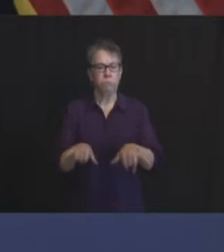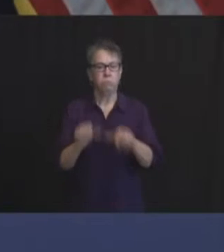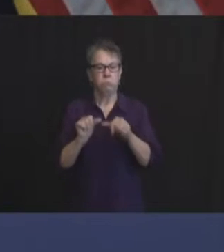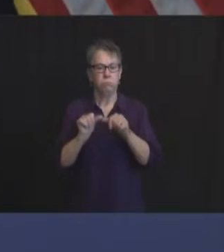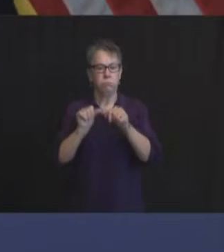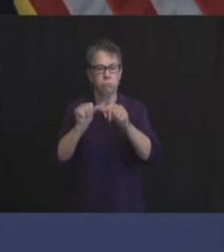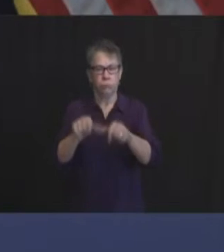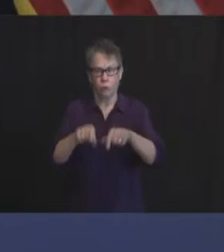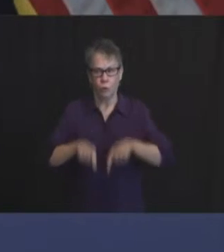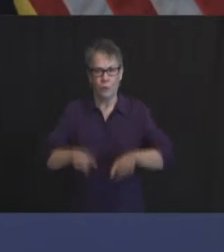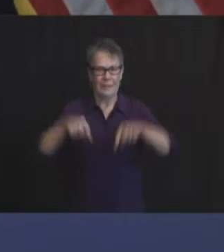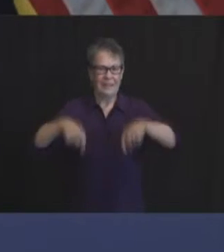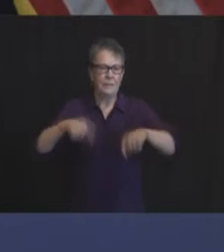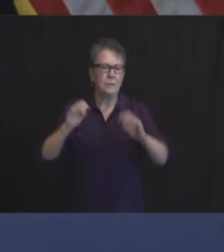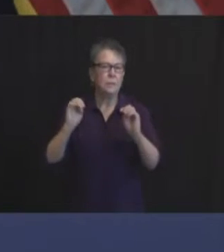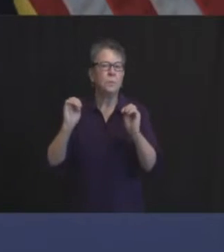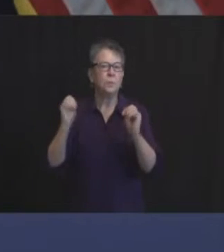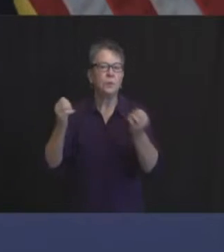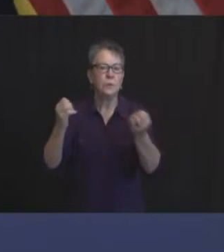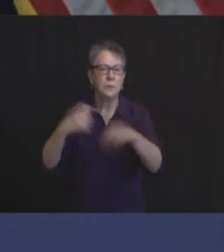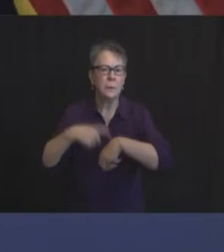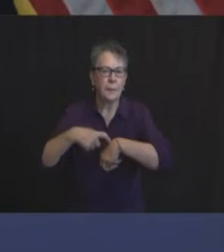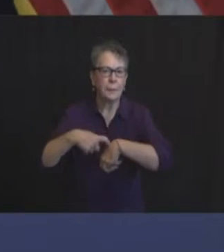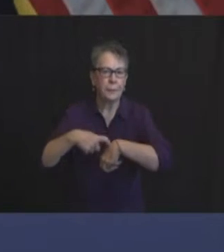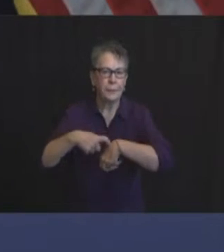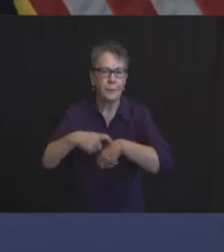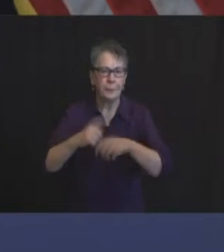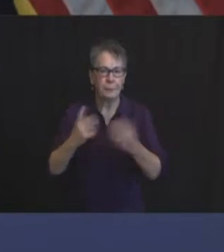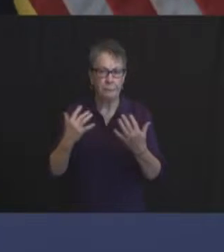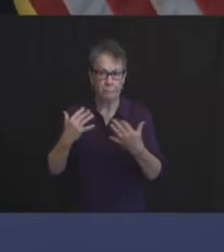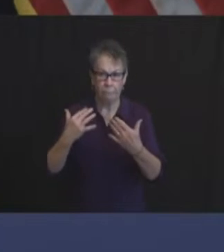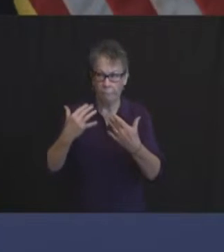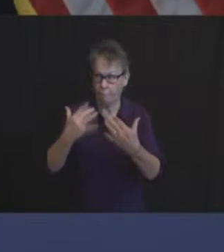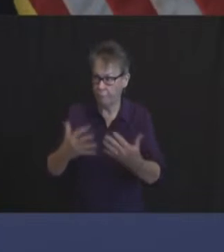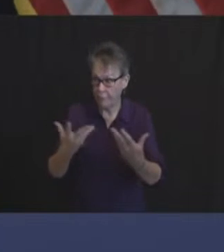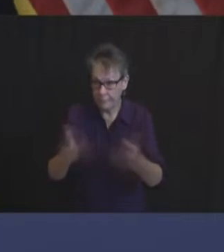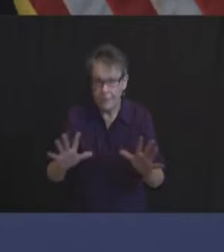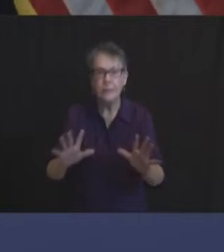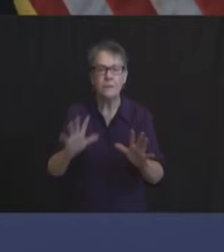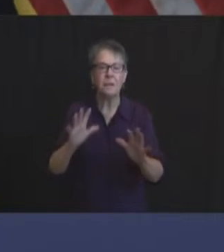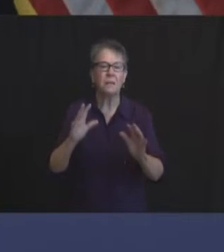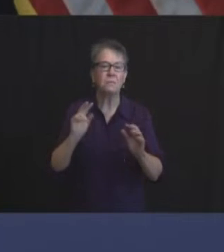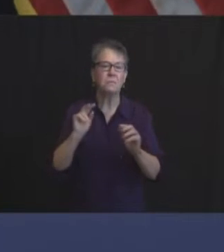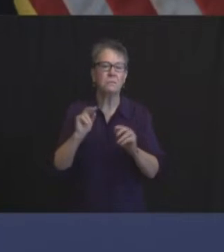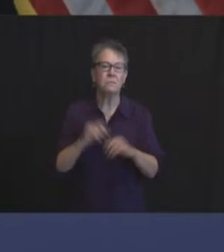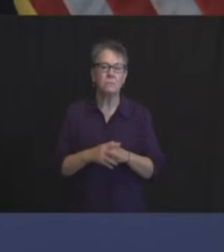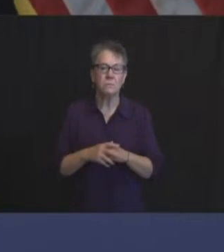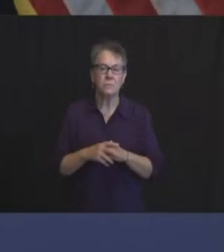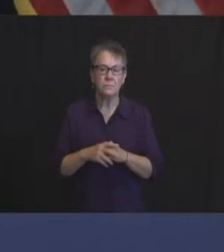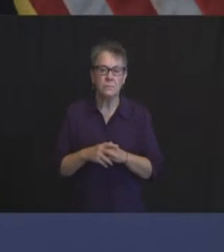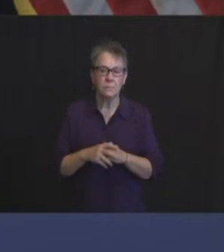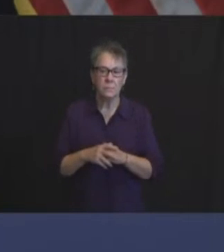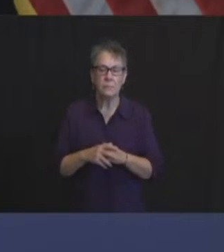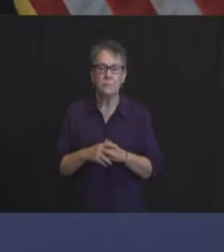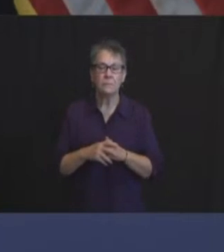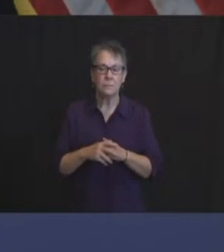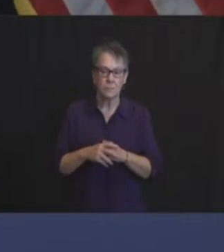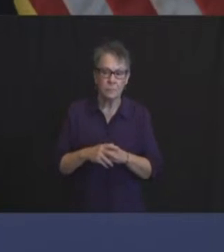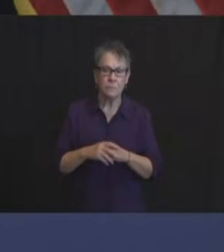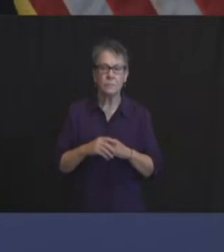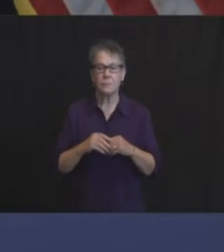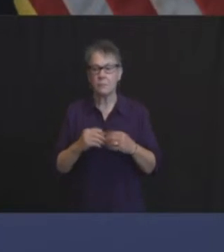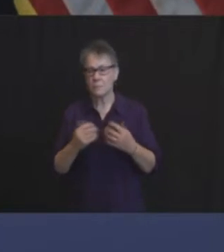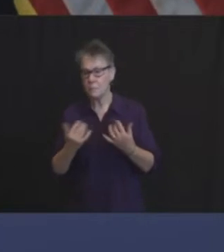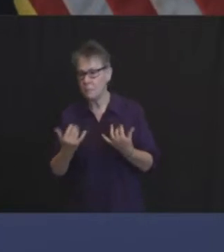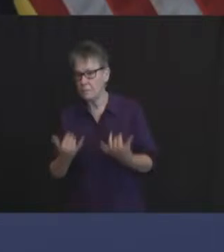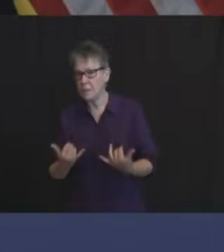voices keep the New Jersey Department of Education abreast of our state's ever-evolving teaching and learning conditions. I